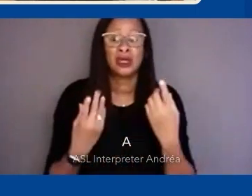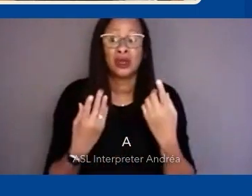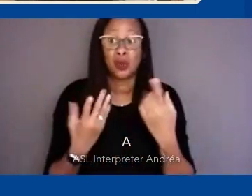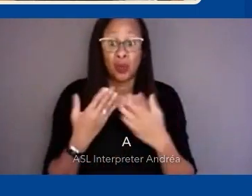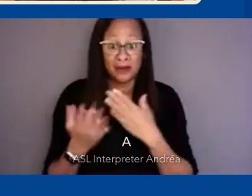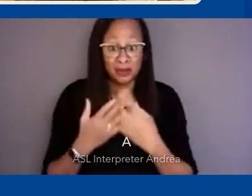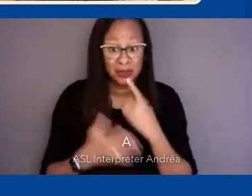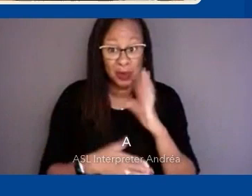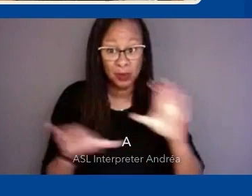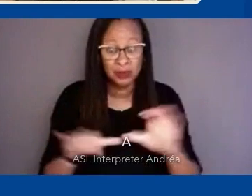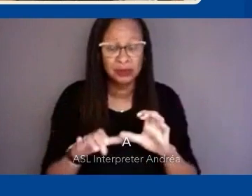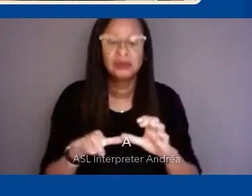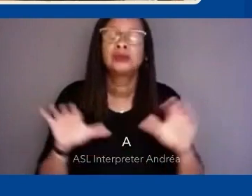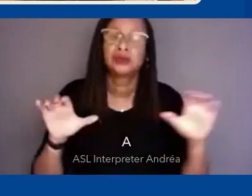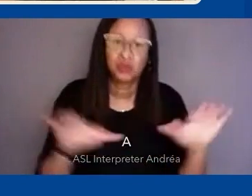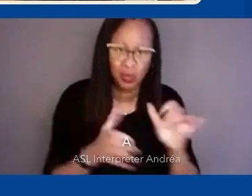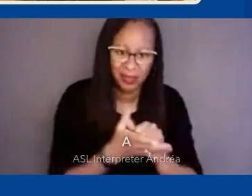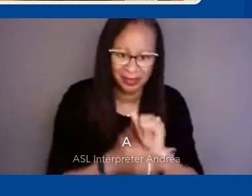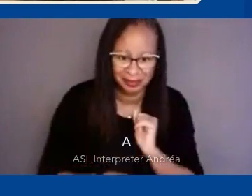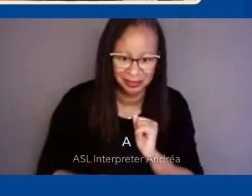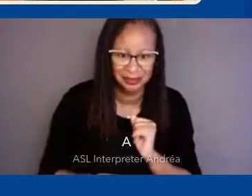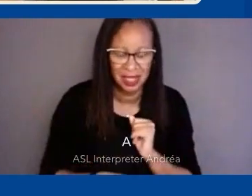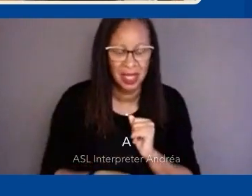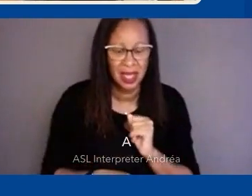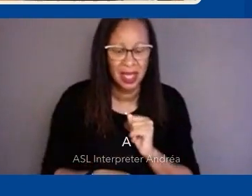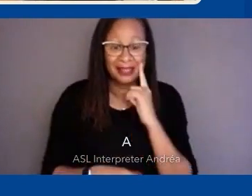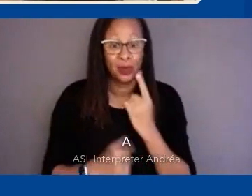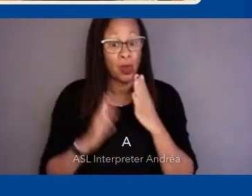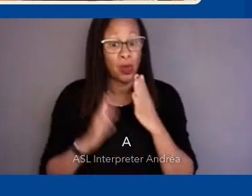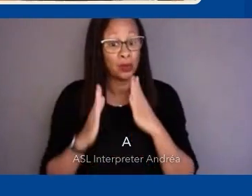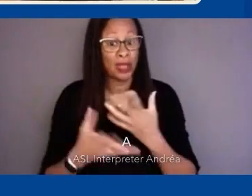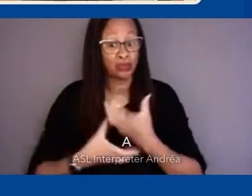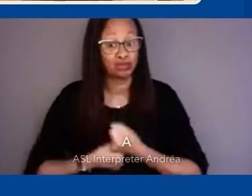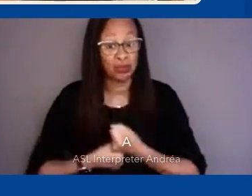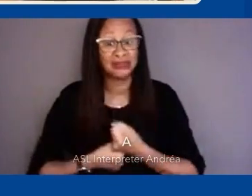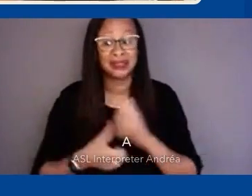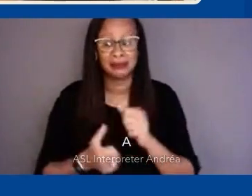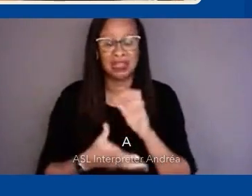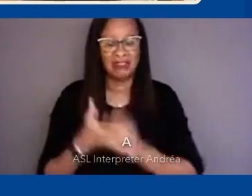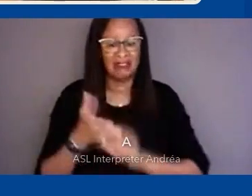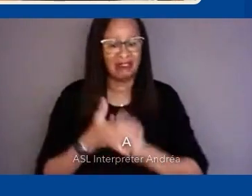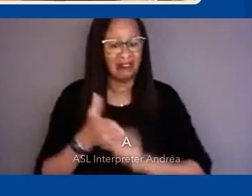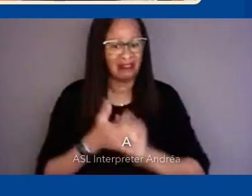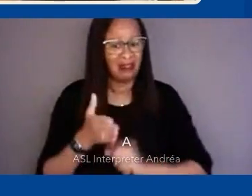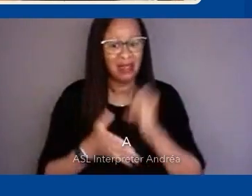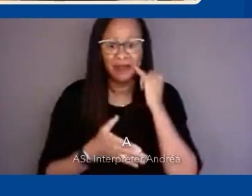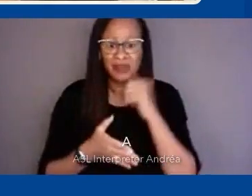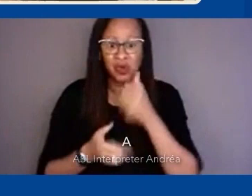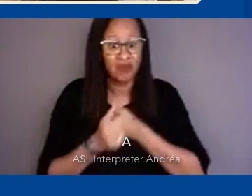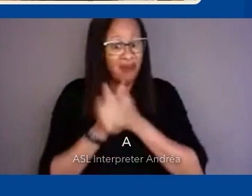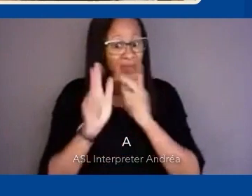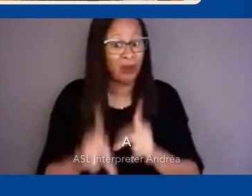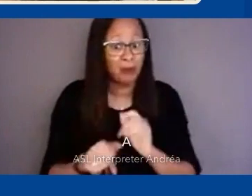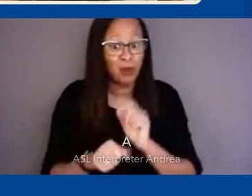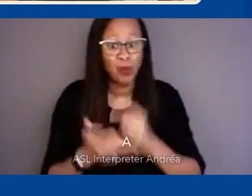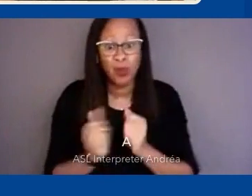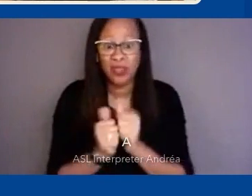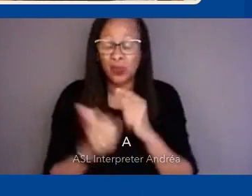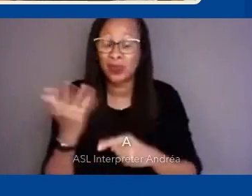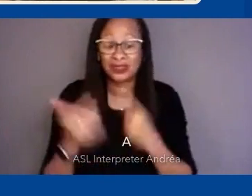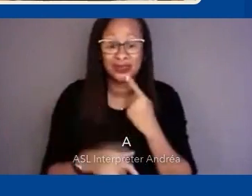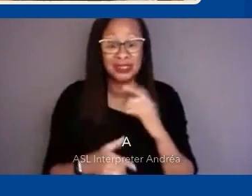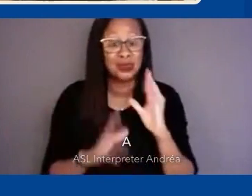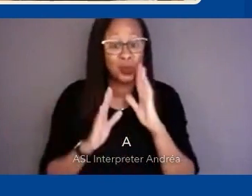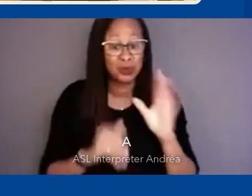I think that's one of the ways that trust is very quickly eroded, if you don't end up doing what you say you're going to do.